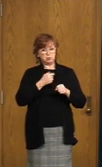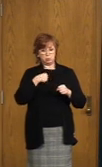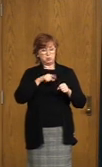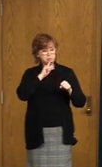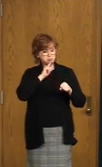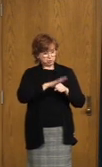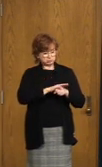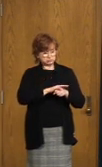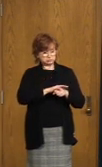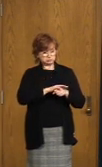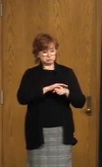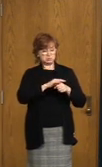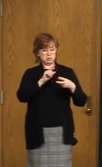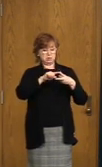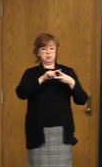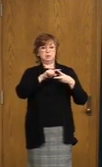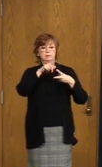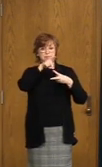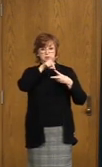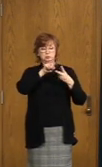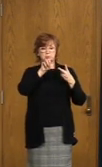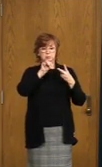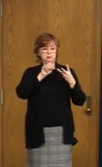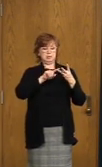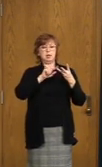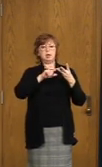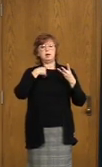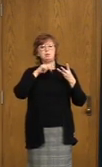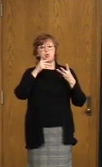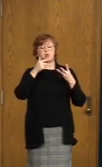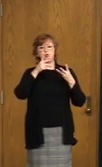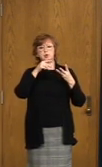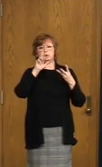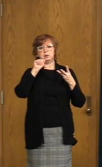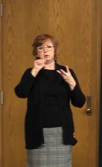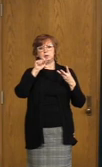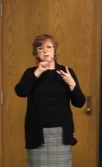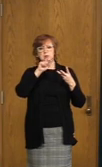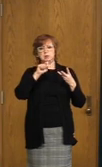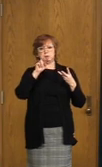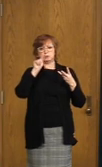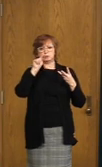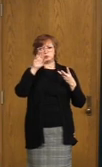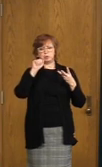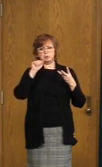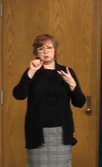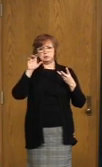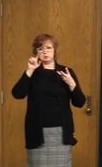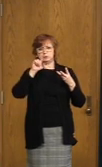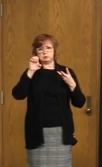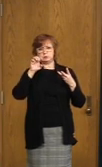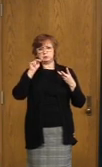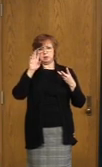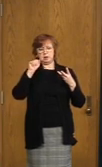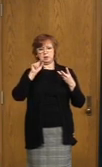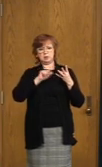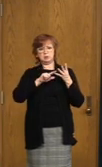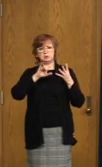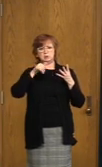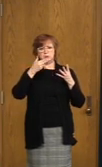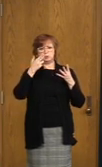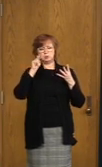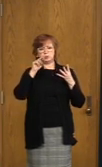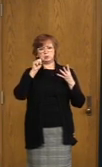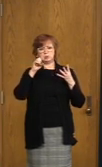that the AstraZeneca and Johnson & Johnson vaccines may be approved at some point, and we may be able to procure some of those vaccines, which would be